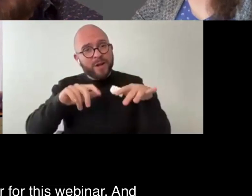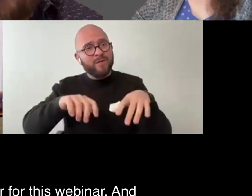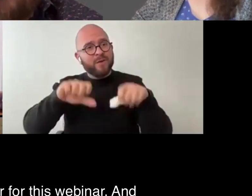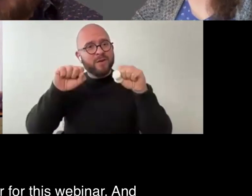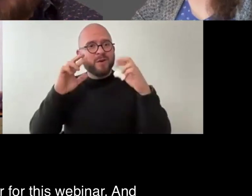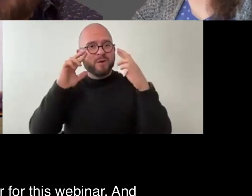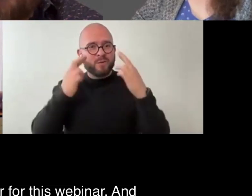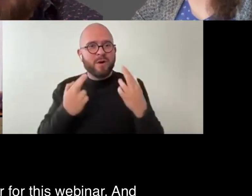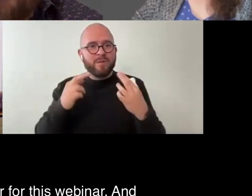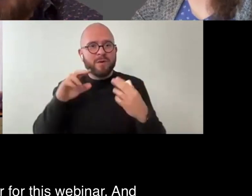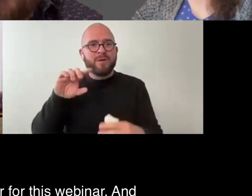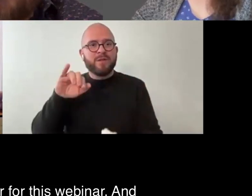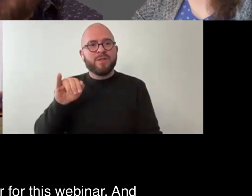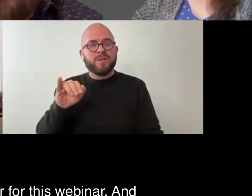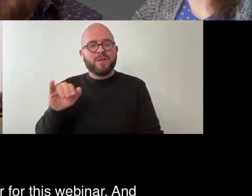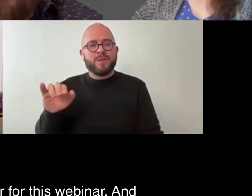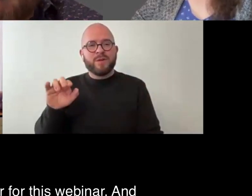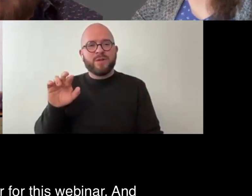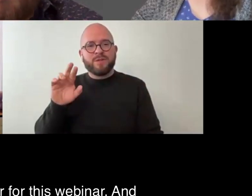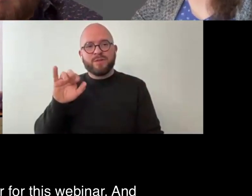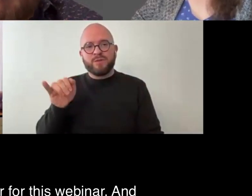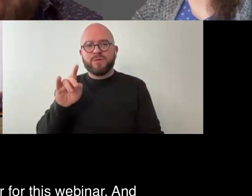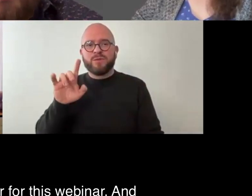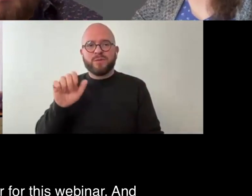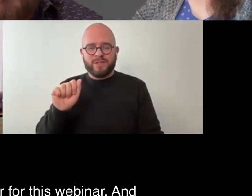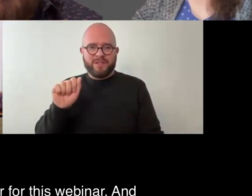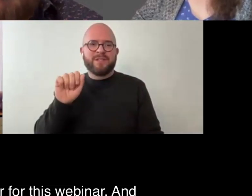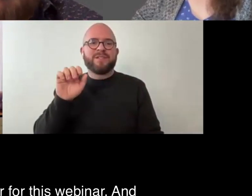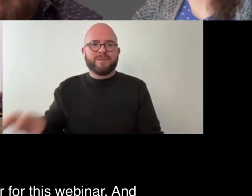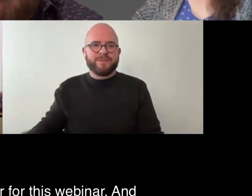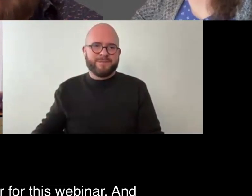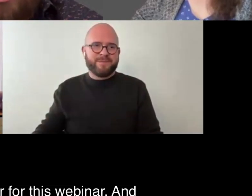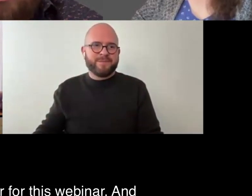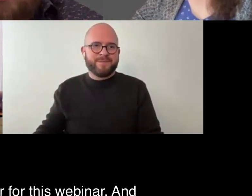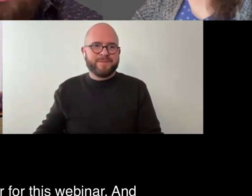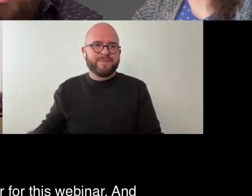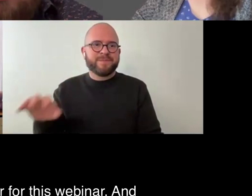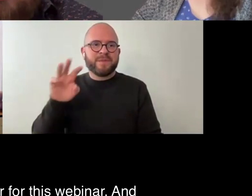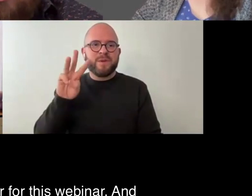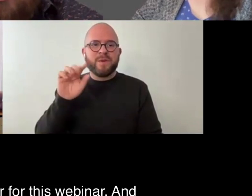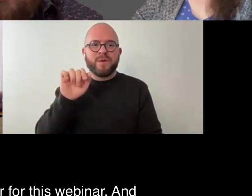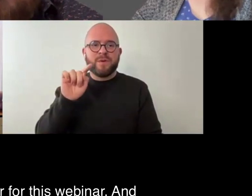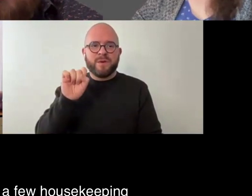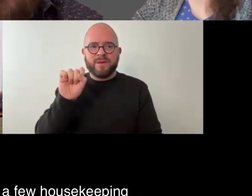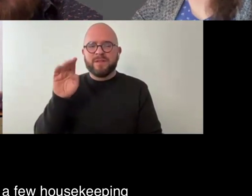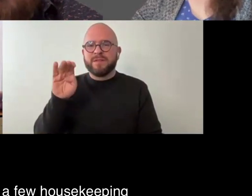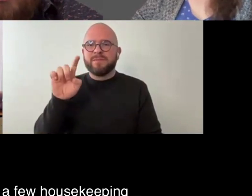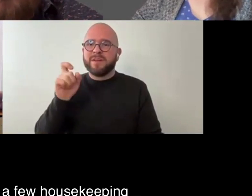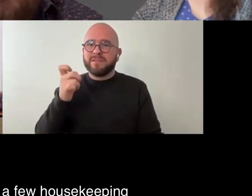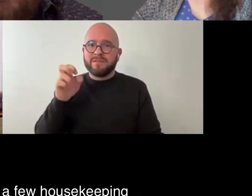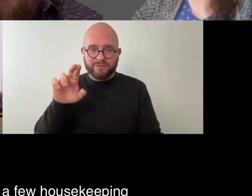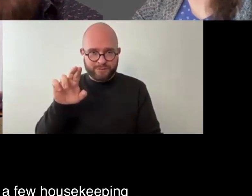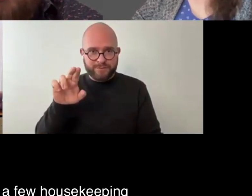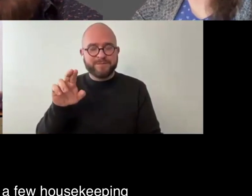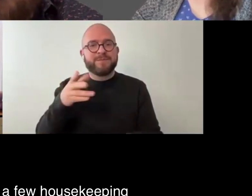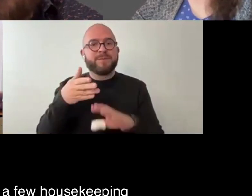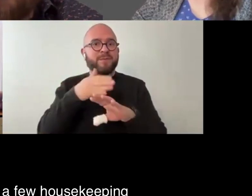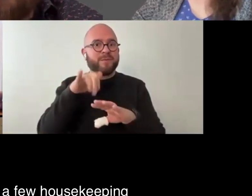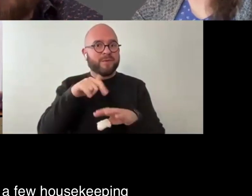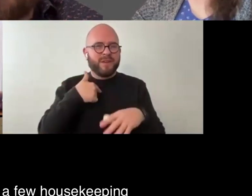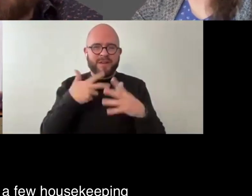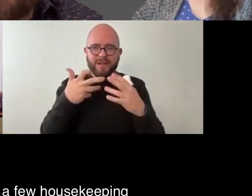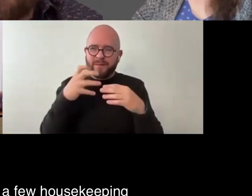Julia Watts Belser for this webinar. And as we head into that, I just wanted to give you all and everybody a